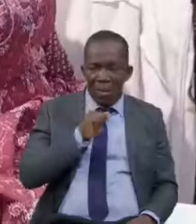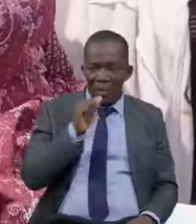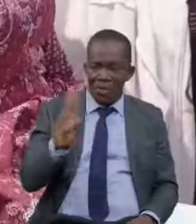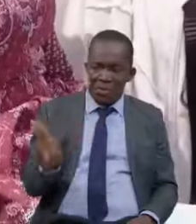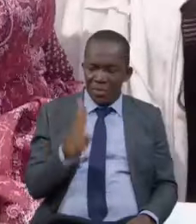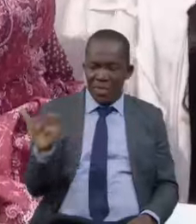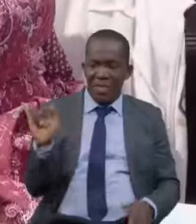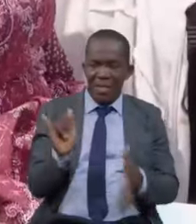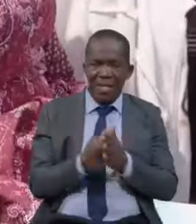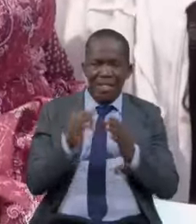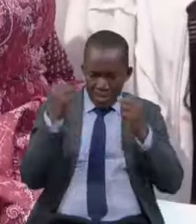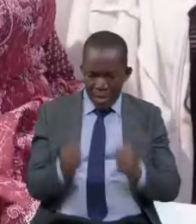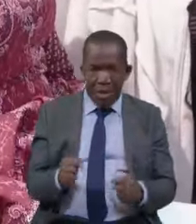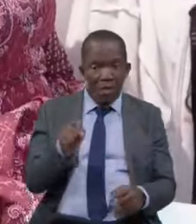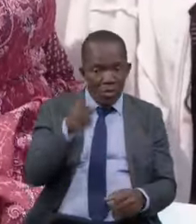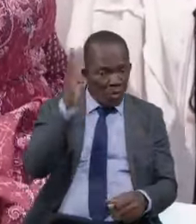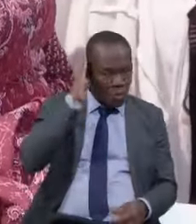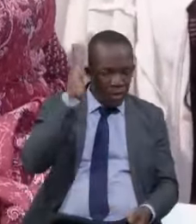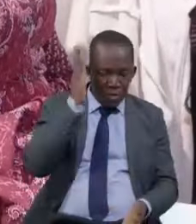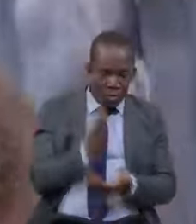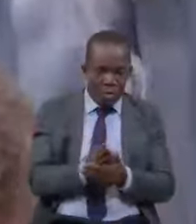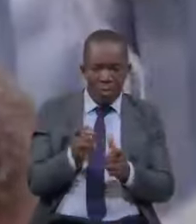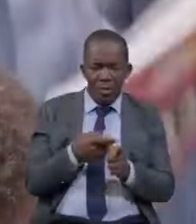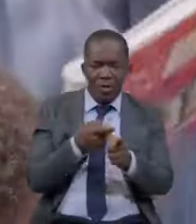Yeah. I will not run again.